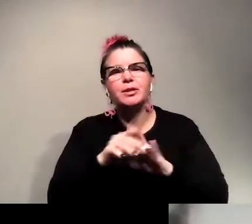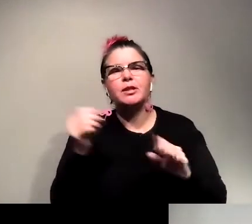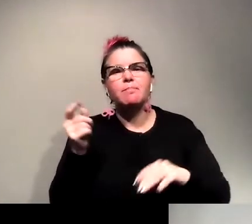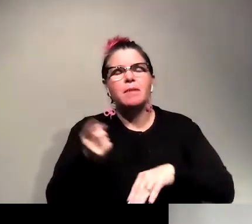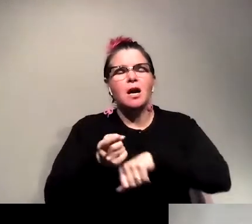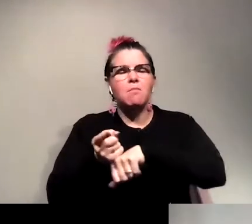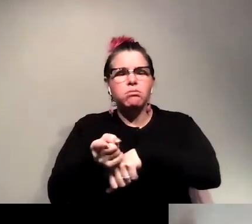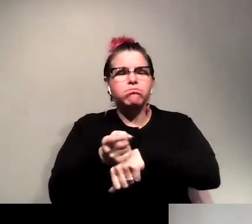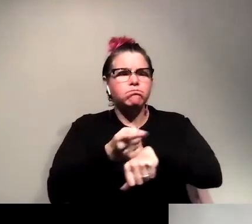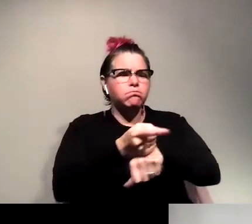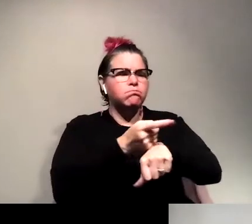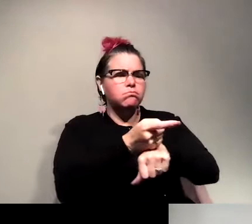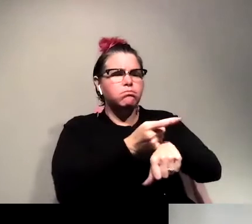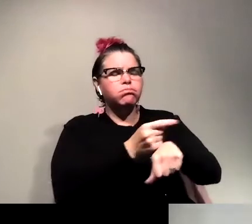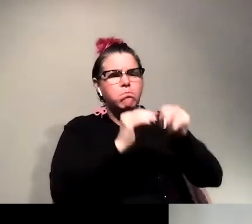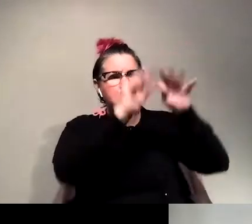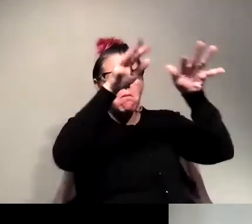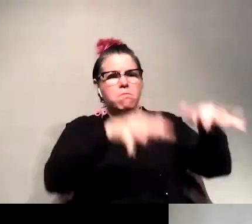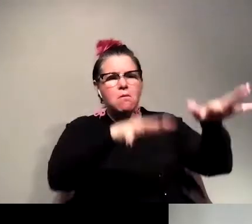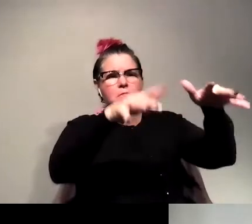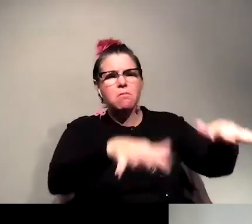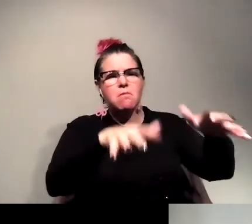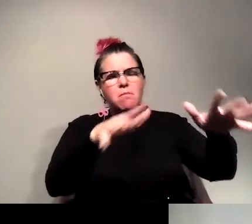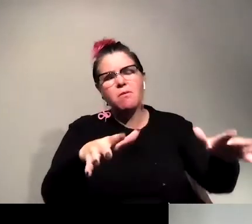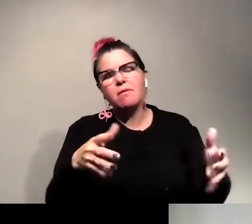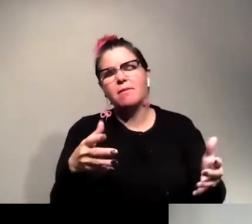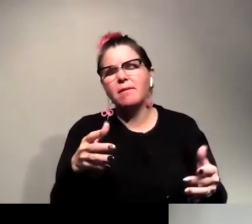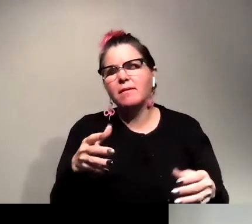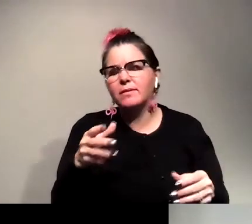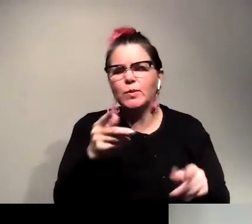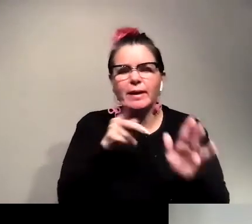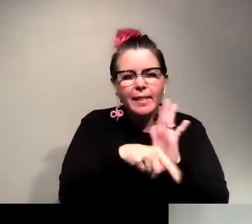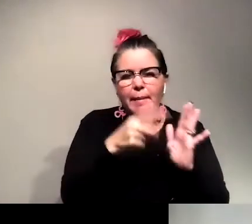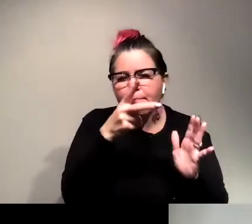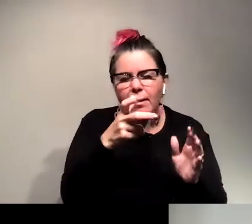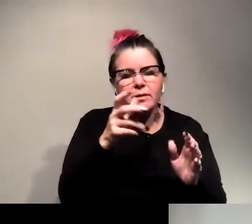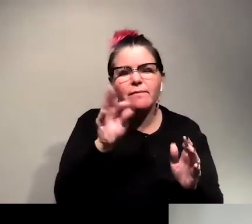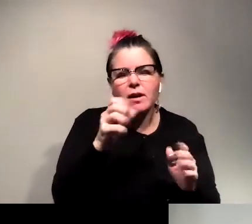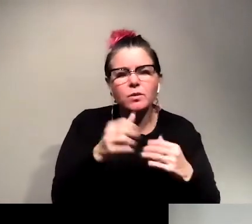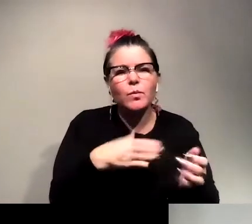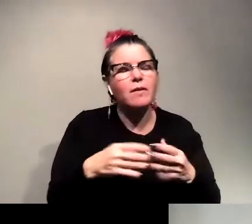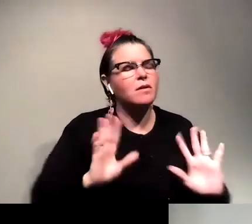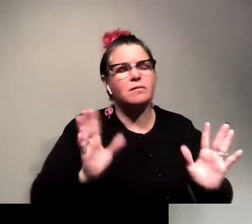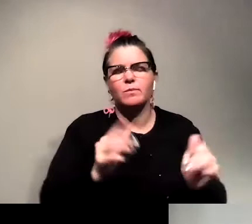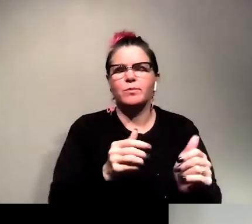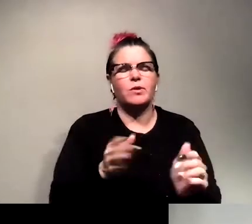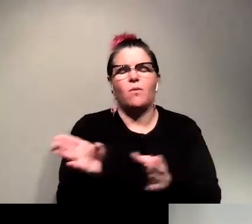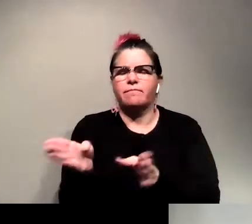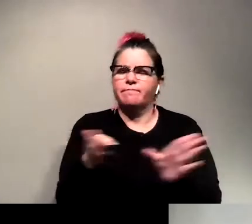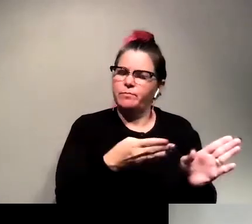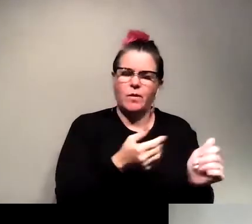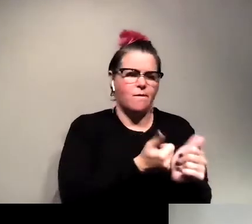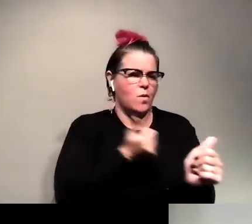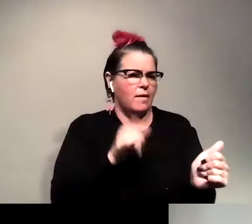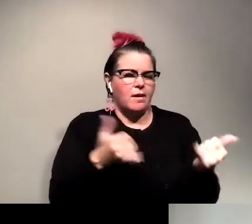and there's tons of just this huge plume of some sort of insecticide or fungicide or something. Yeah. We're moving away from that now. But